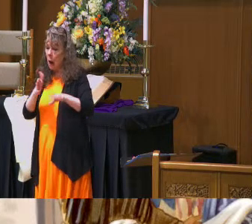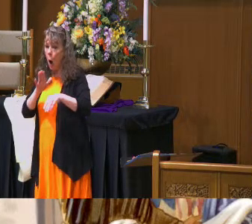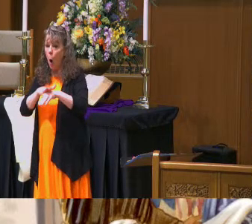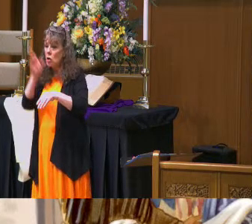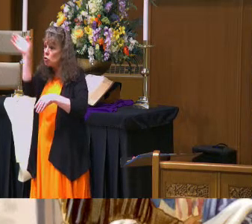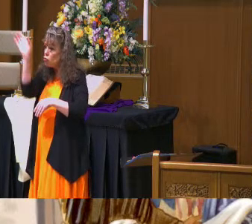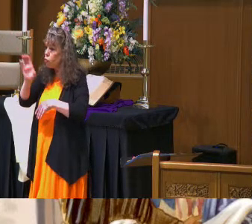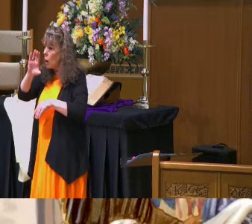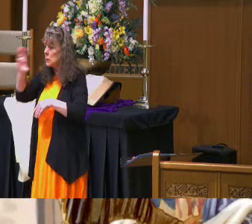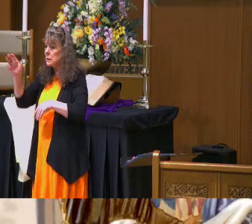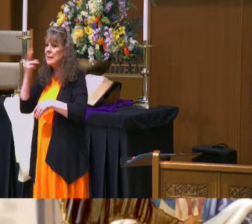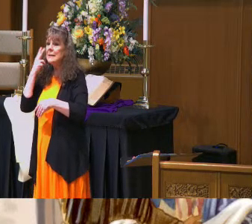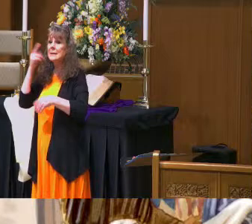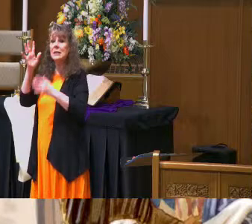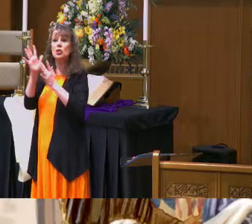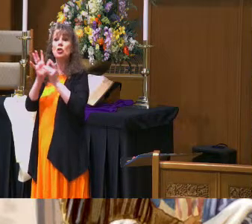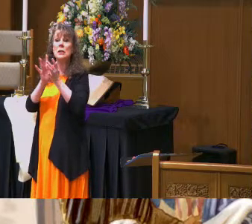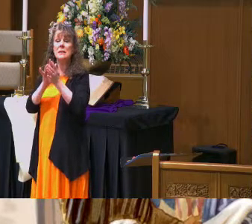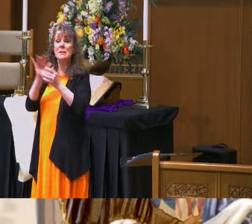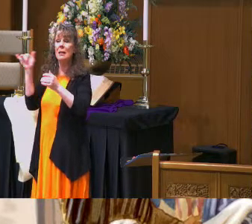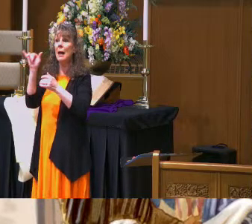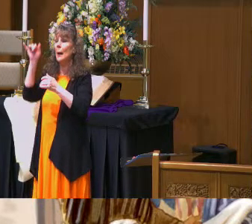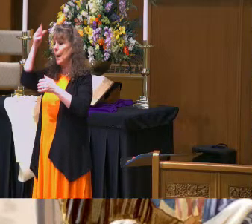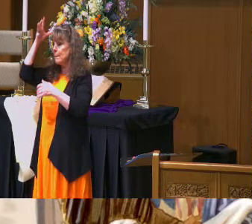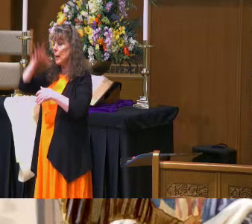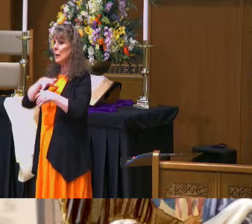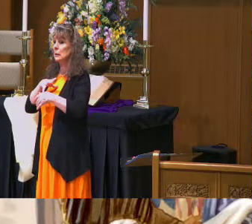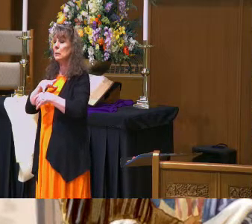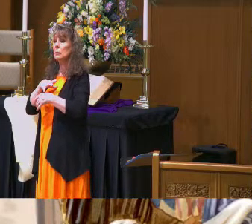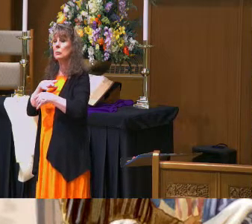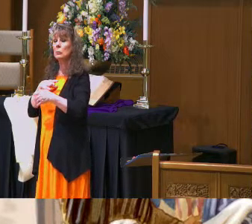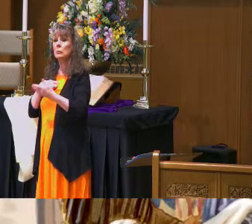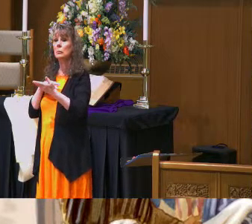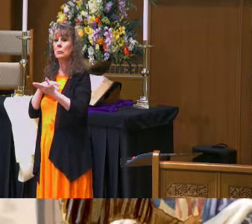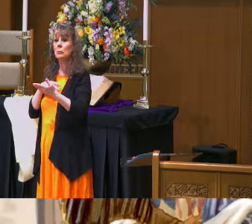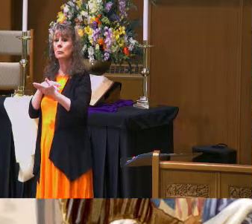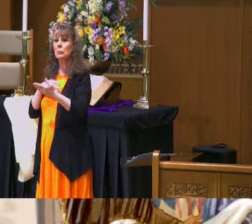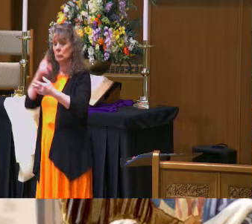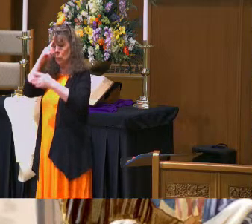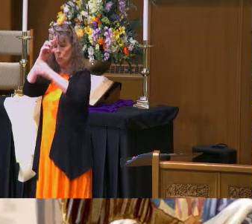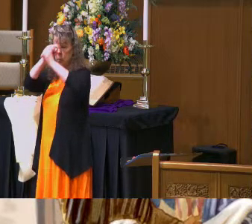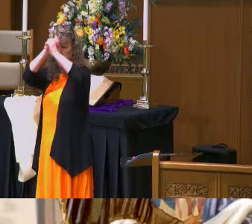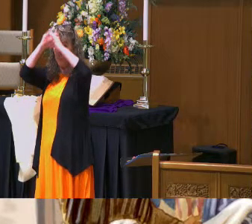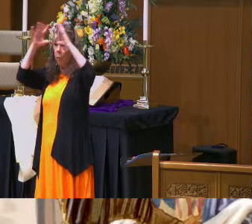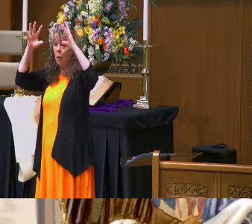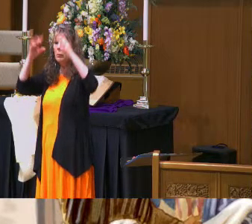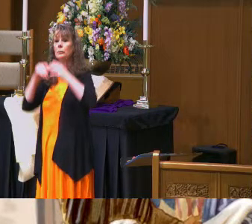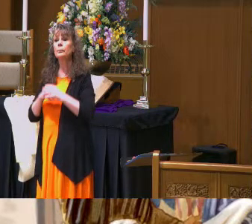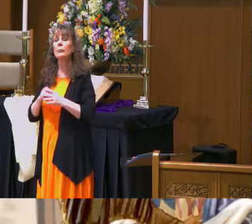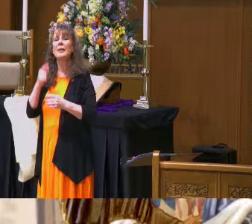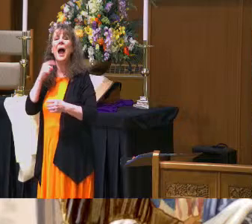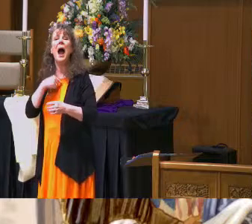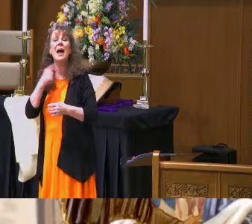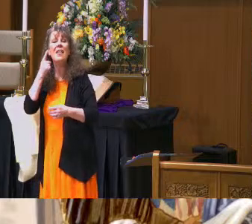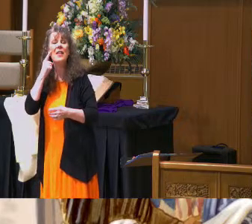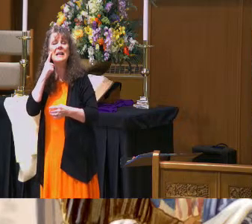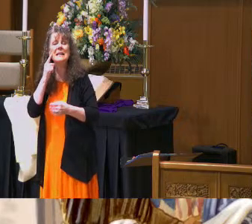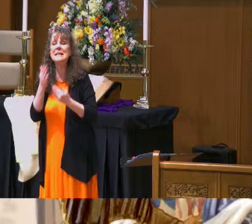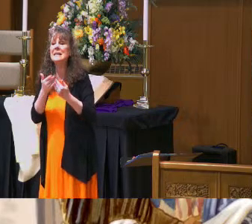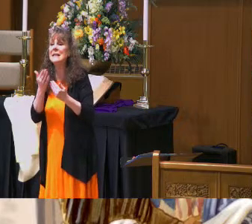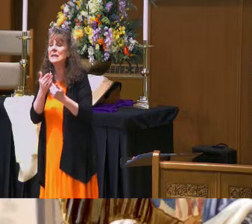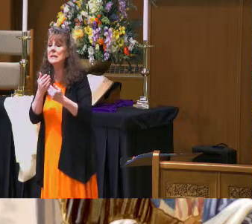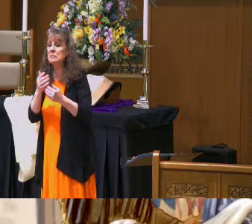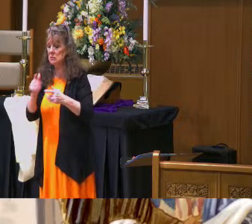the flesh, even though we've never actually seen him. I think it's easier to just live